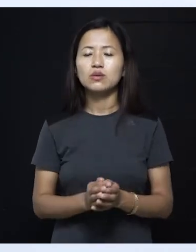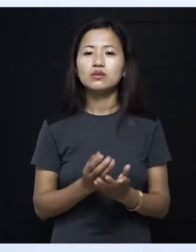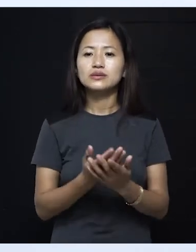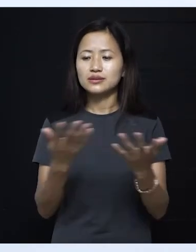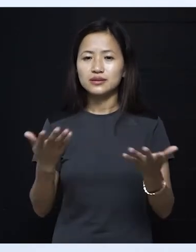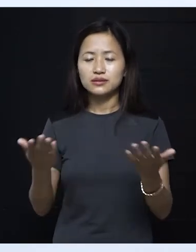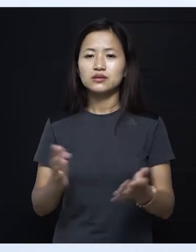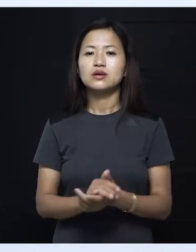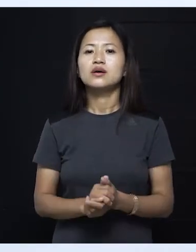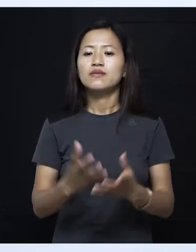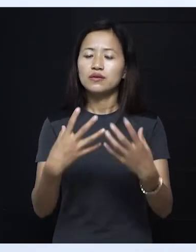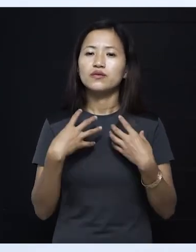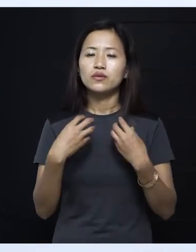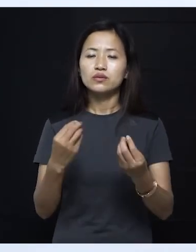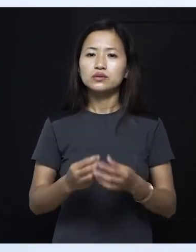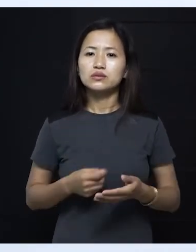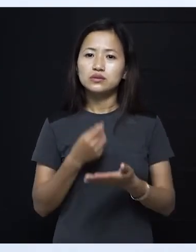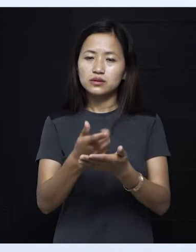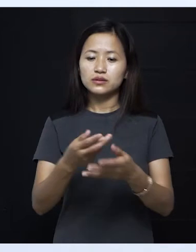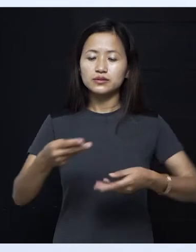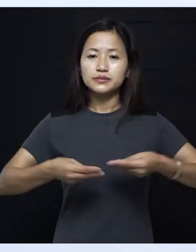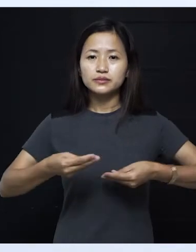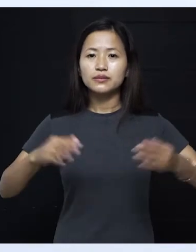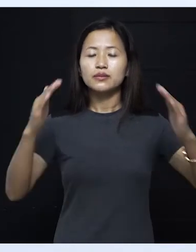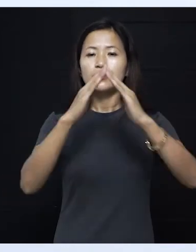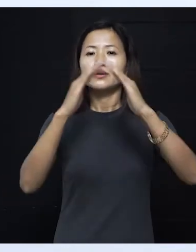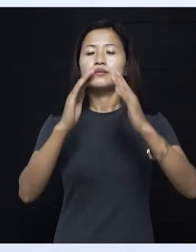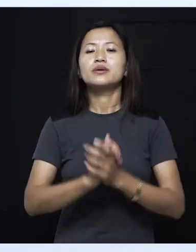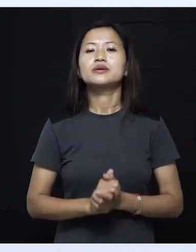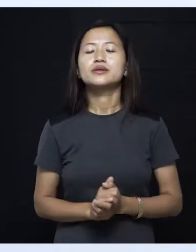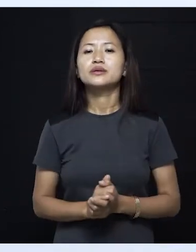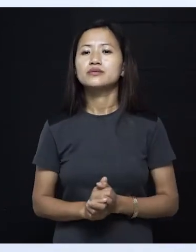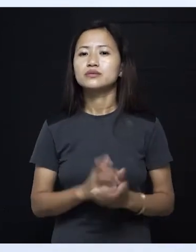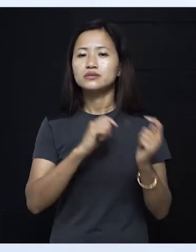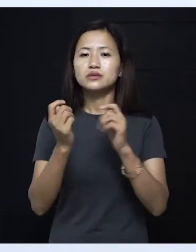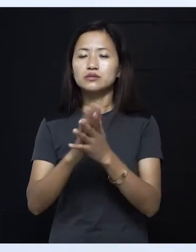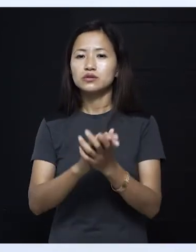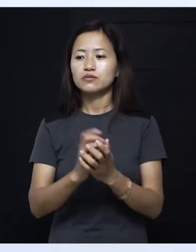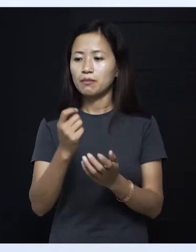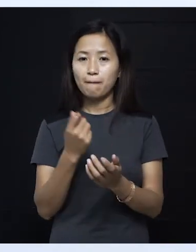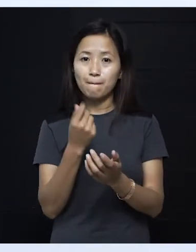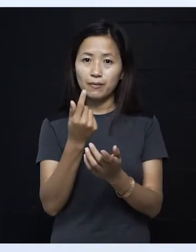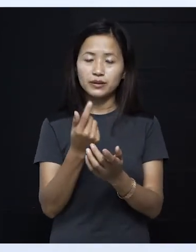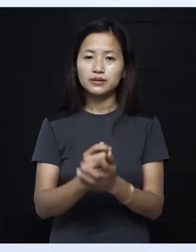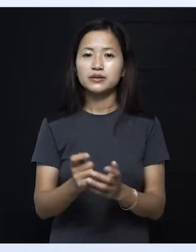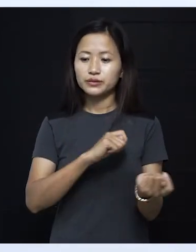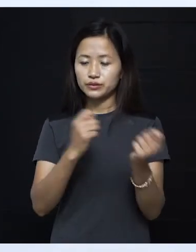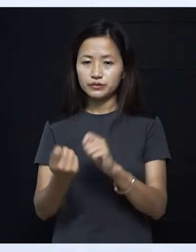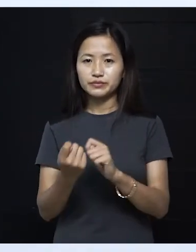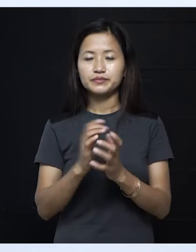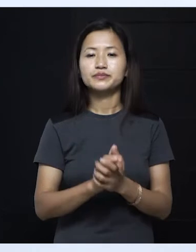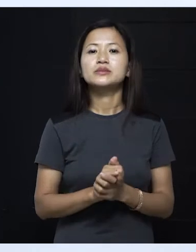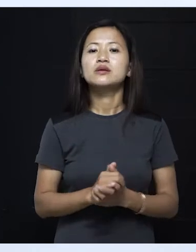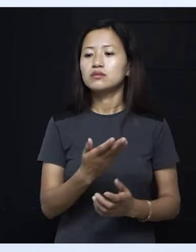those crops that they want to sell it in the market, where they can get it in terms of money, in return for money, okay?